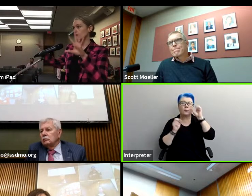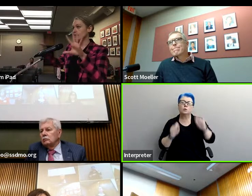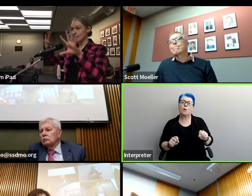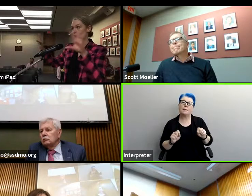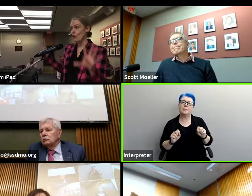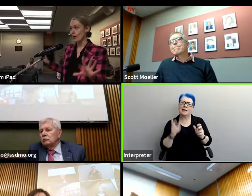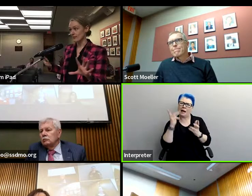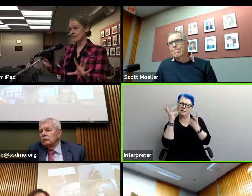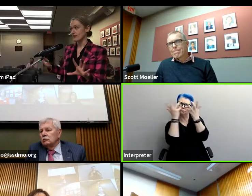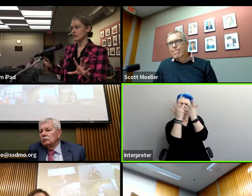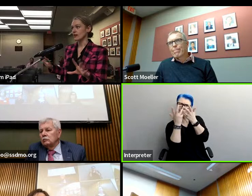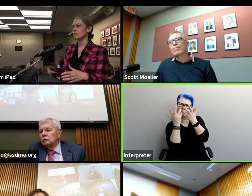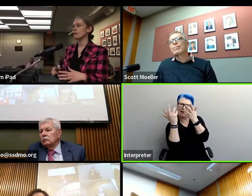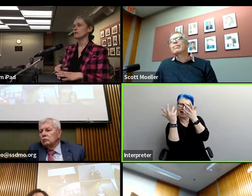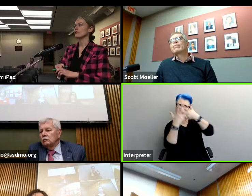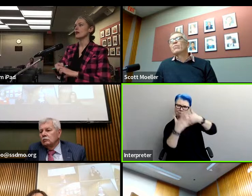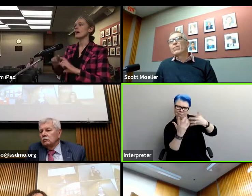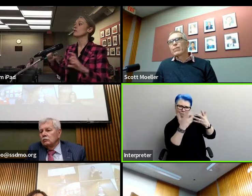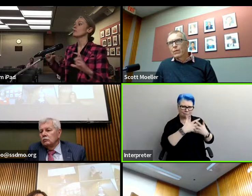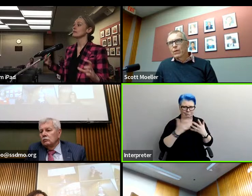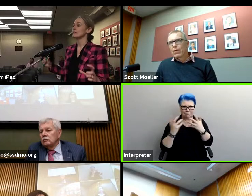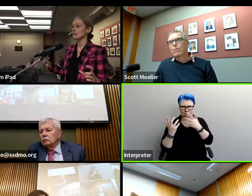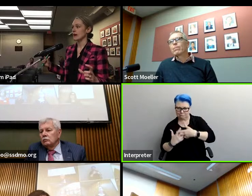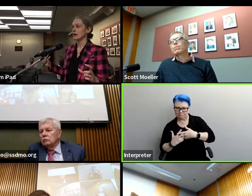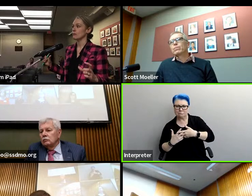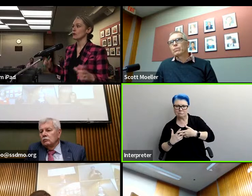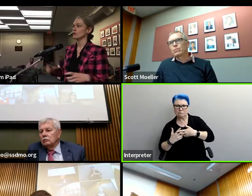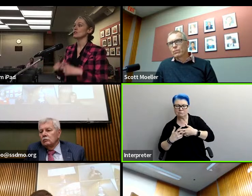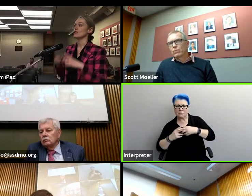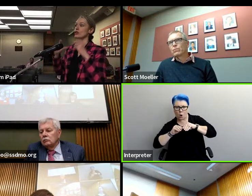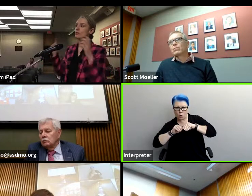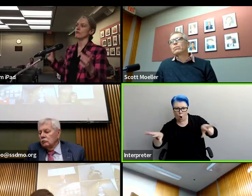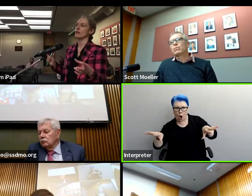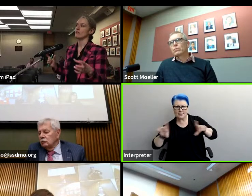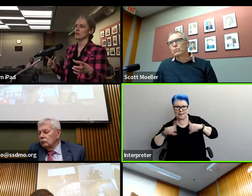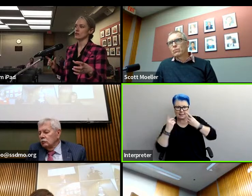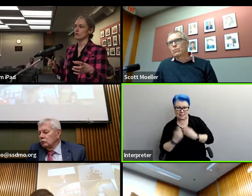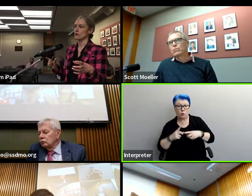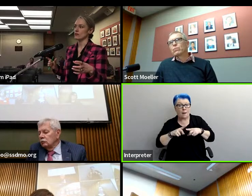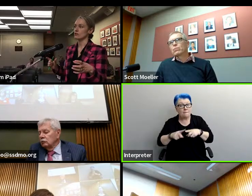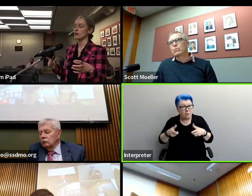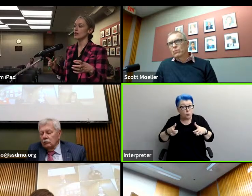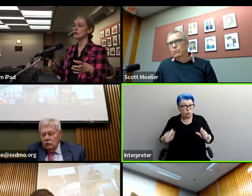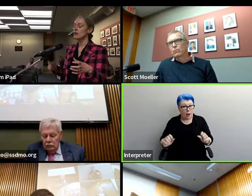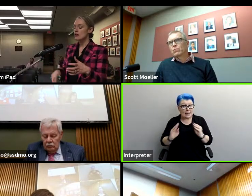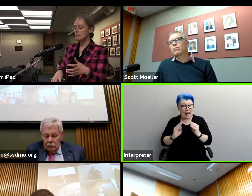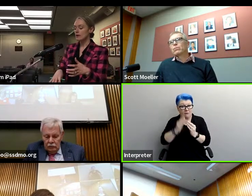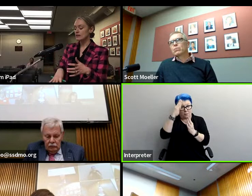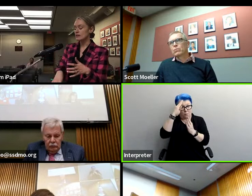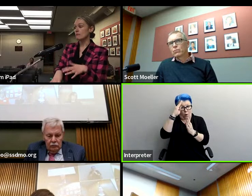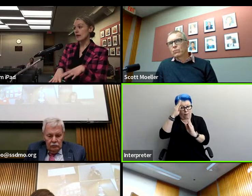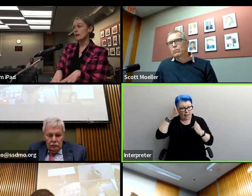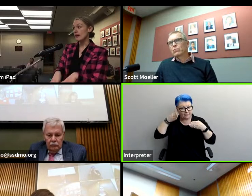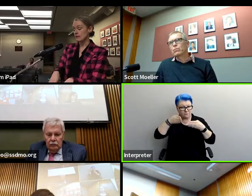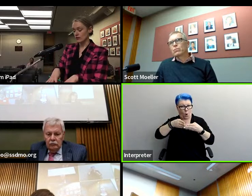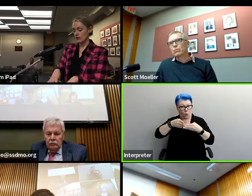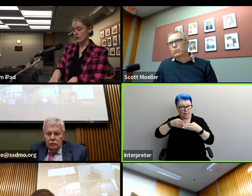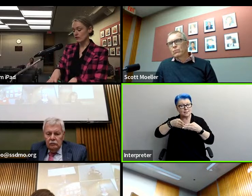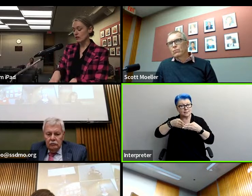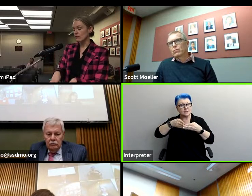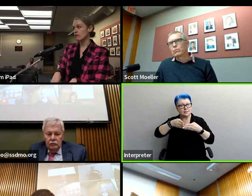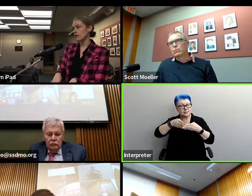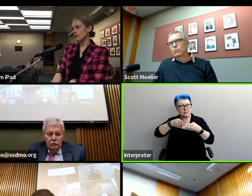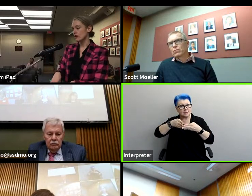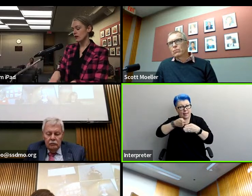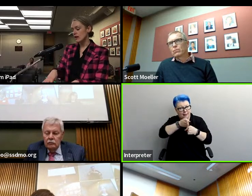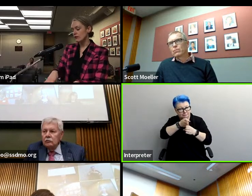patchwork across the district, but they're trying to have a more systematic approach that's a unified vision for the district. But to maybe answer